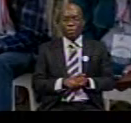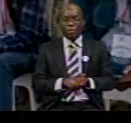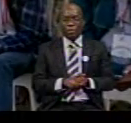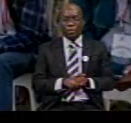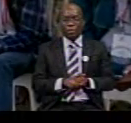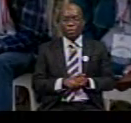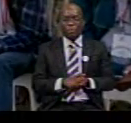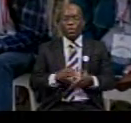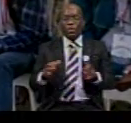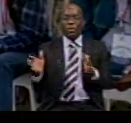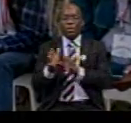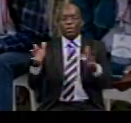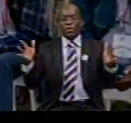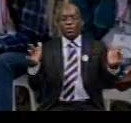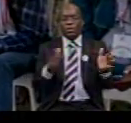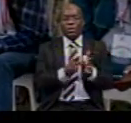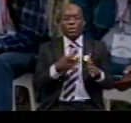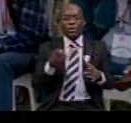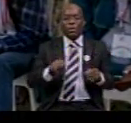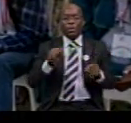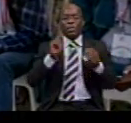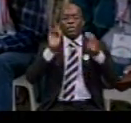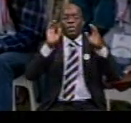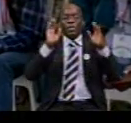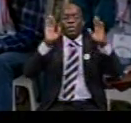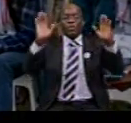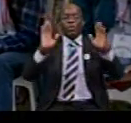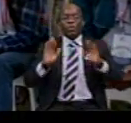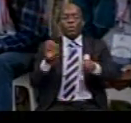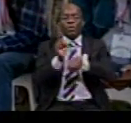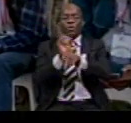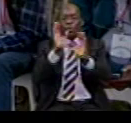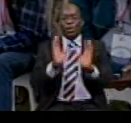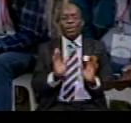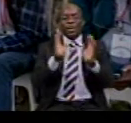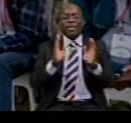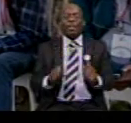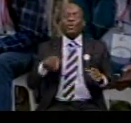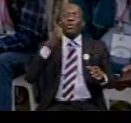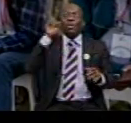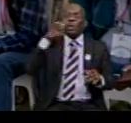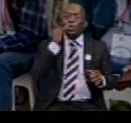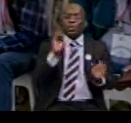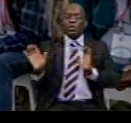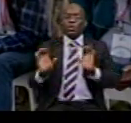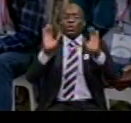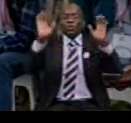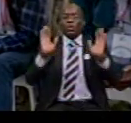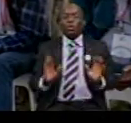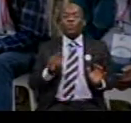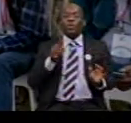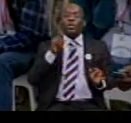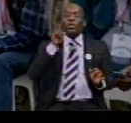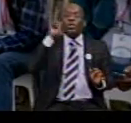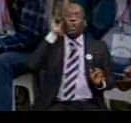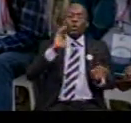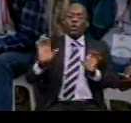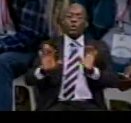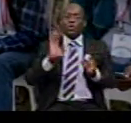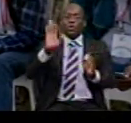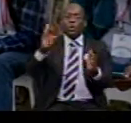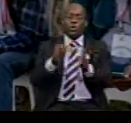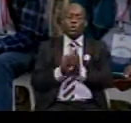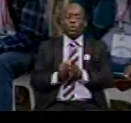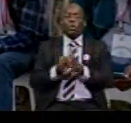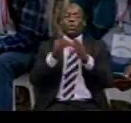Jesus, the miracle worker, he's doing miracles. And he will do your own for you tonight. Mama, what